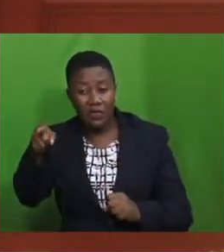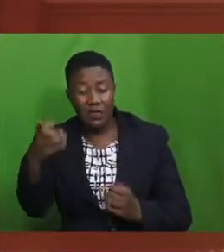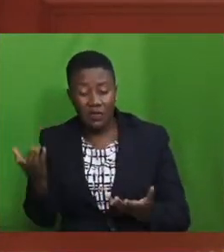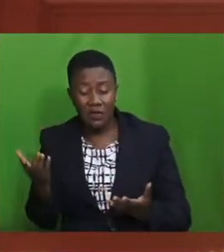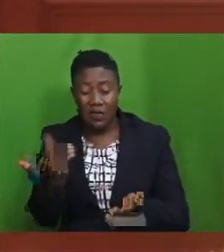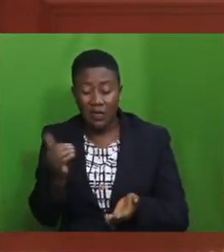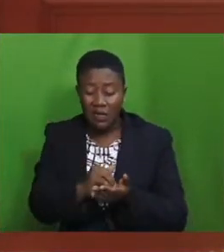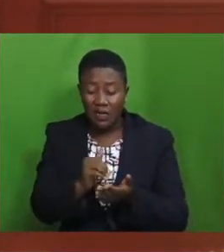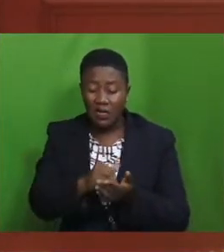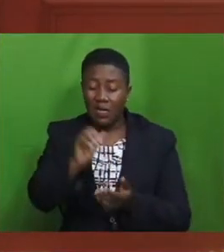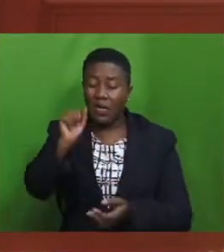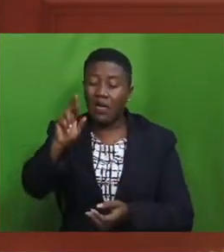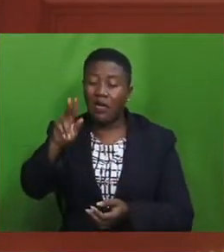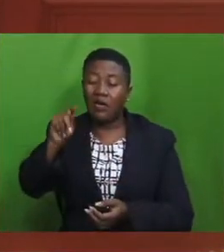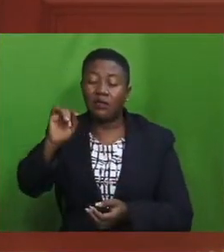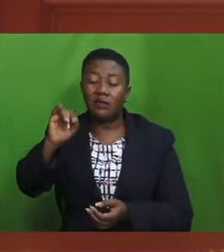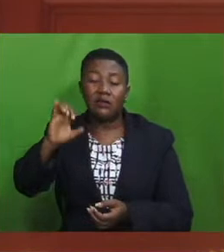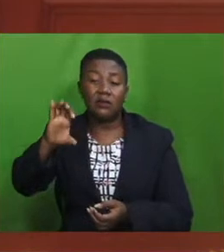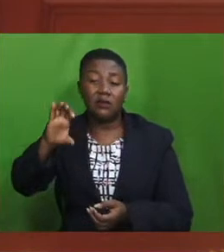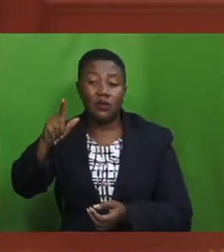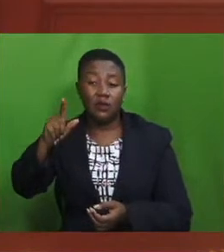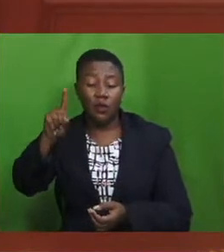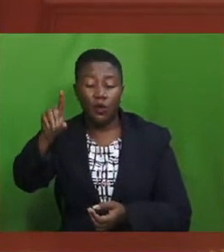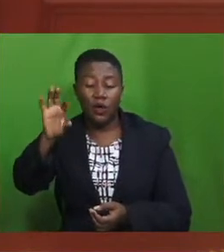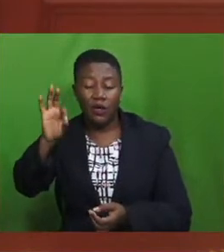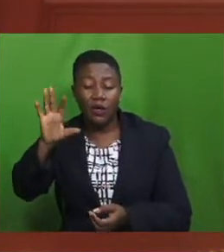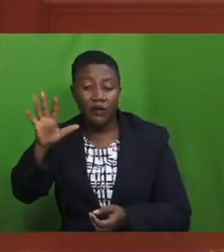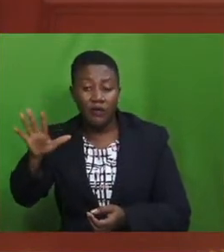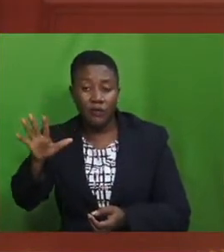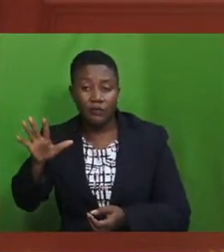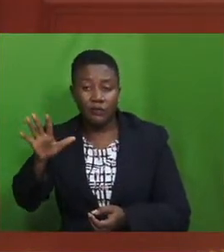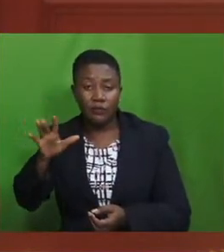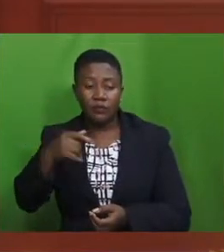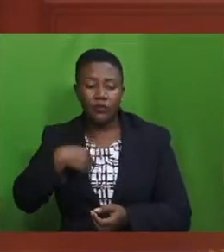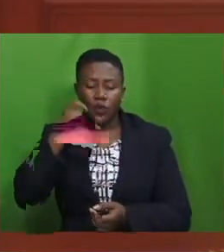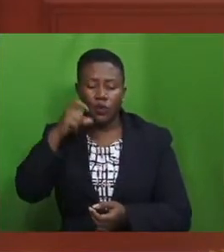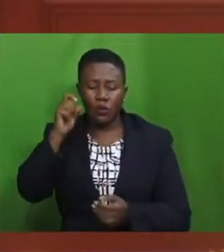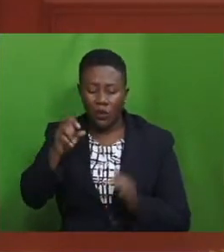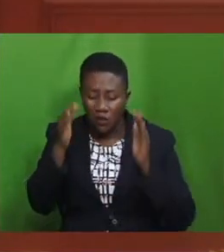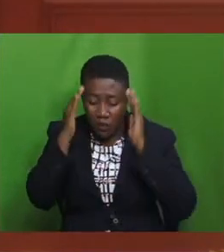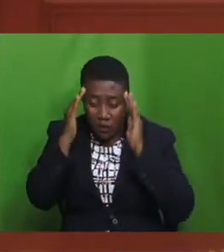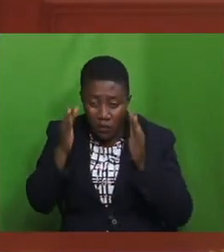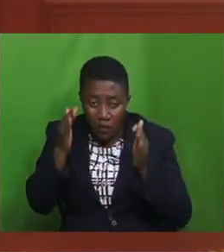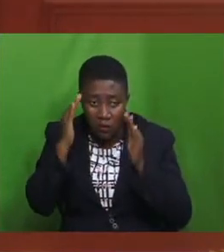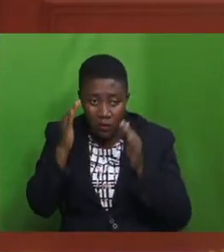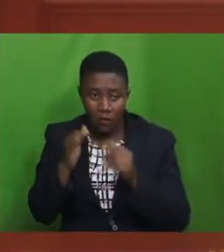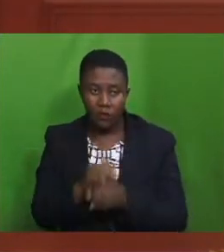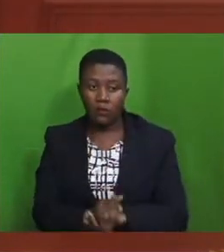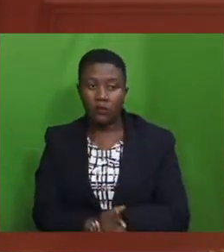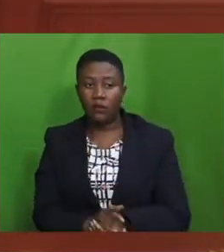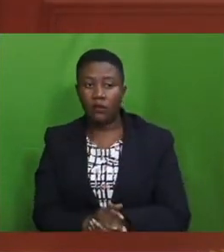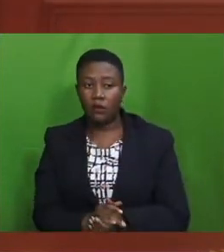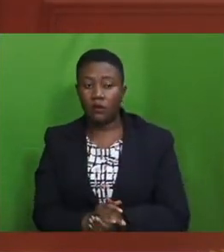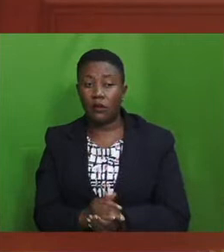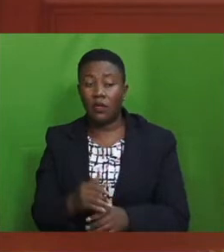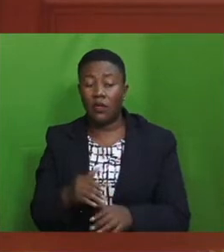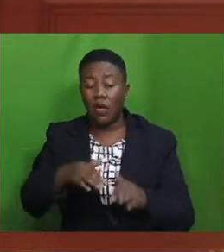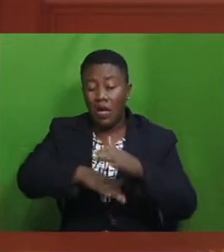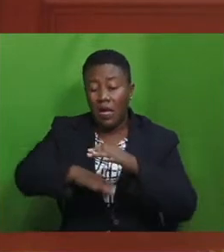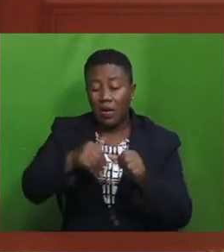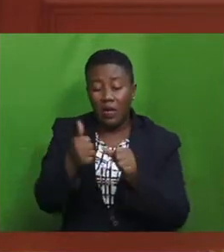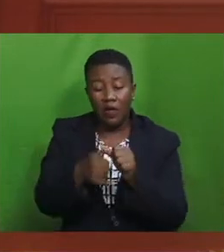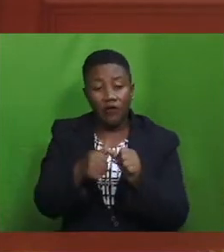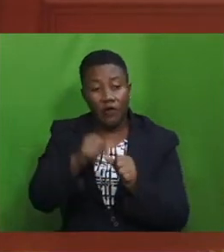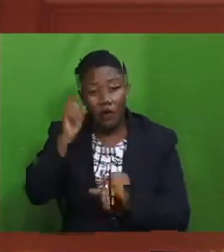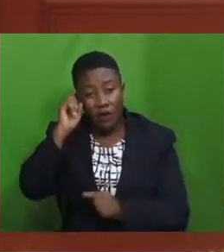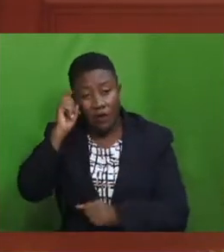Article 195, and colleagues, we should pay particular attention to it. Under every other government,